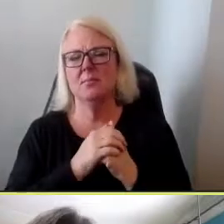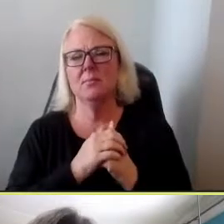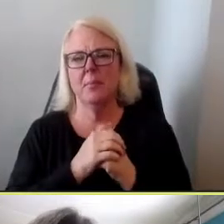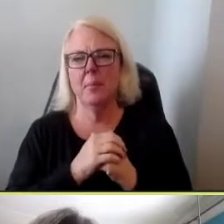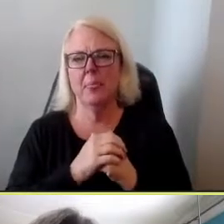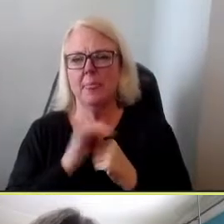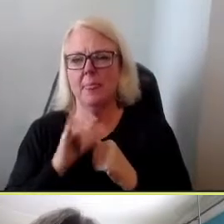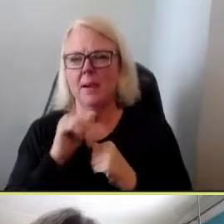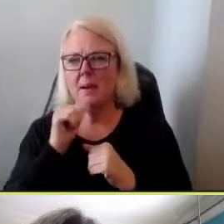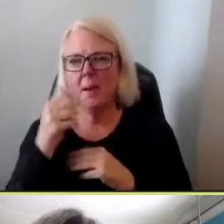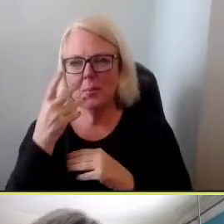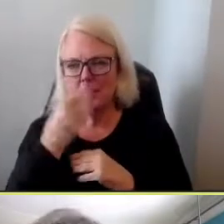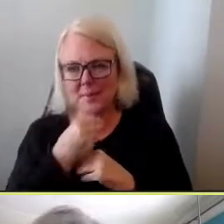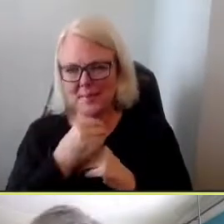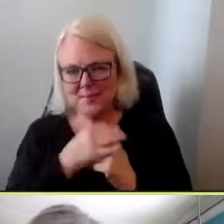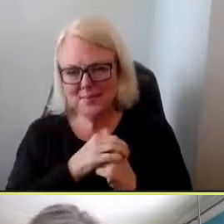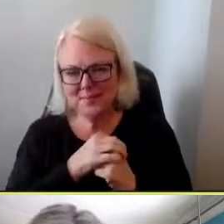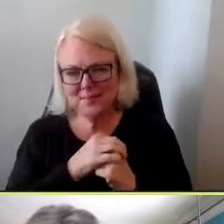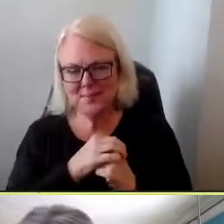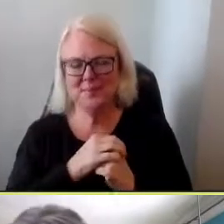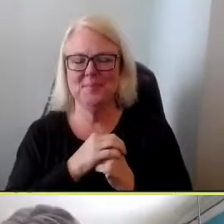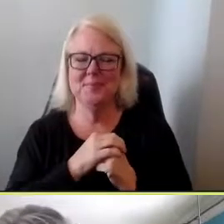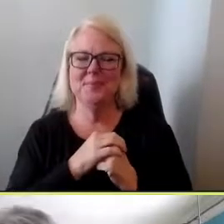They are not pretty.